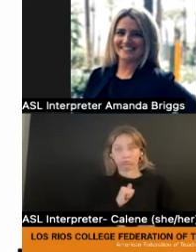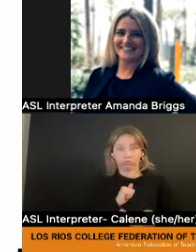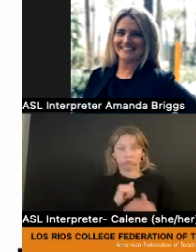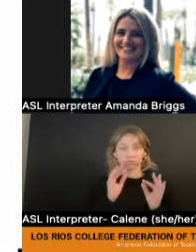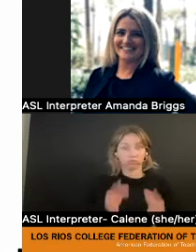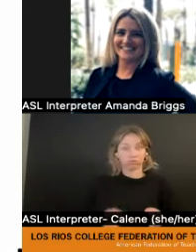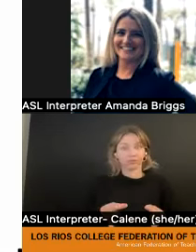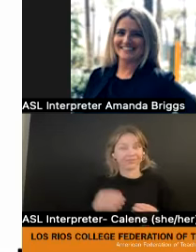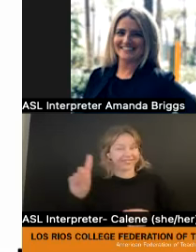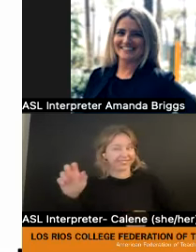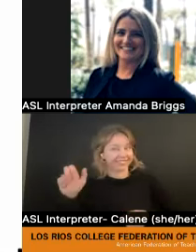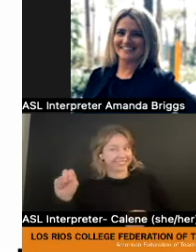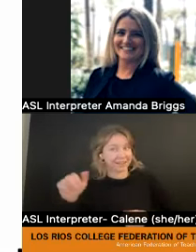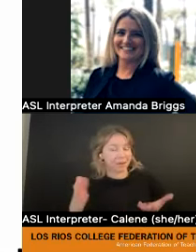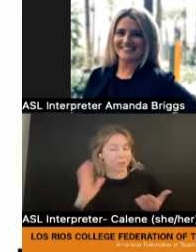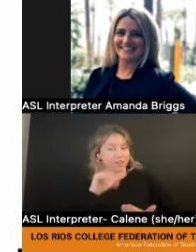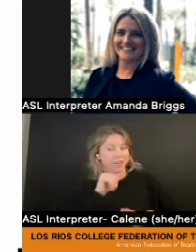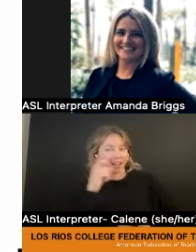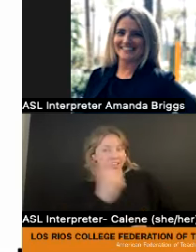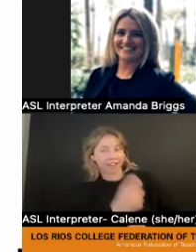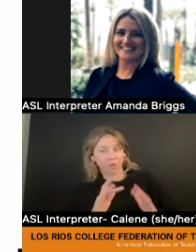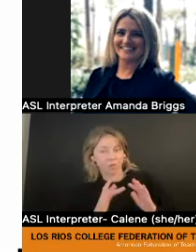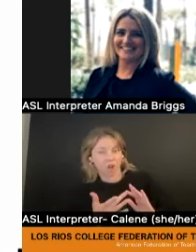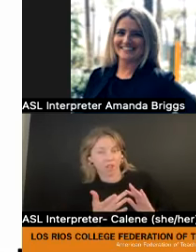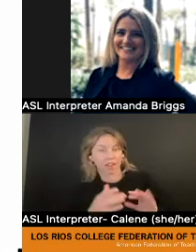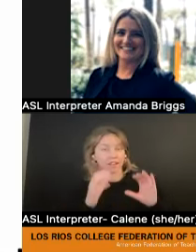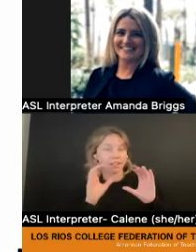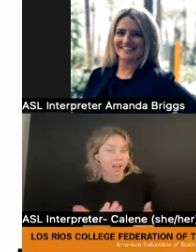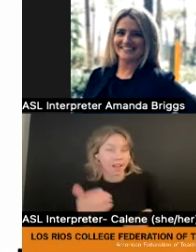an online class or an online modality. And